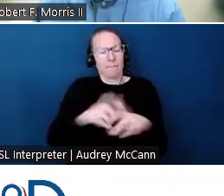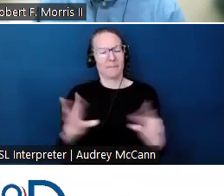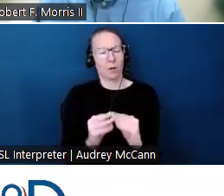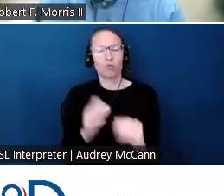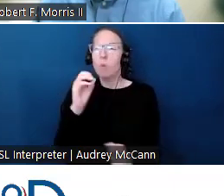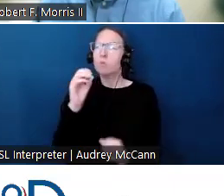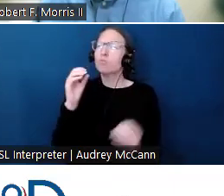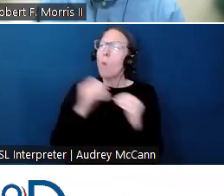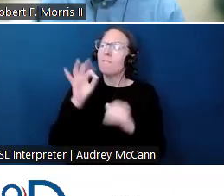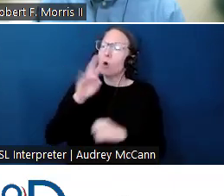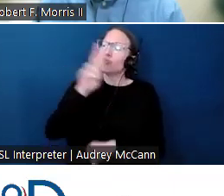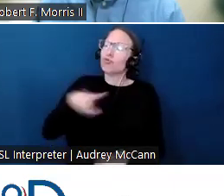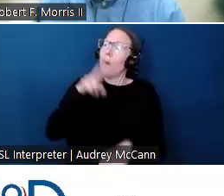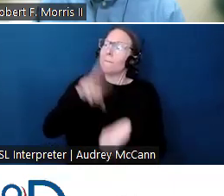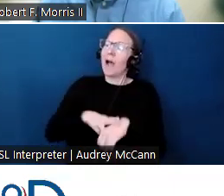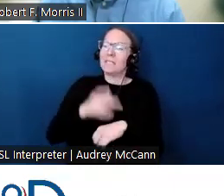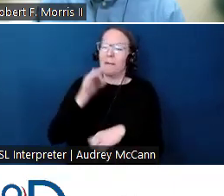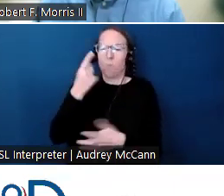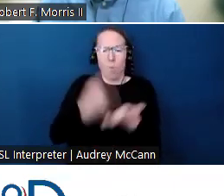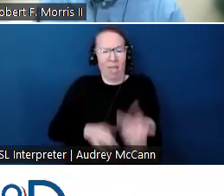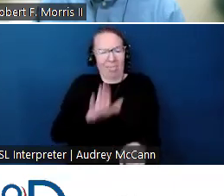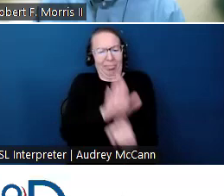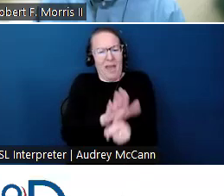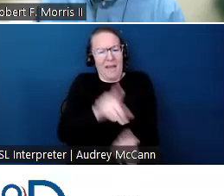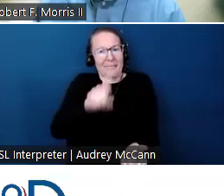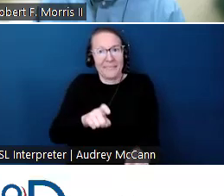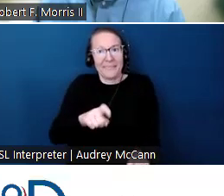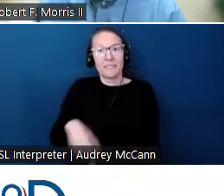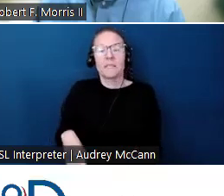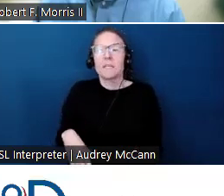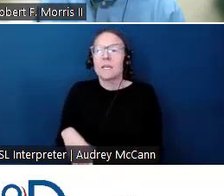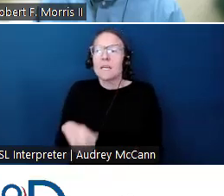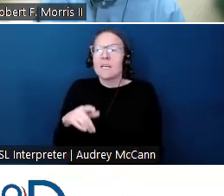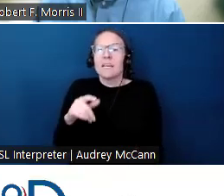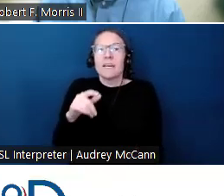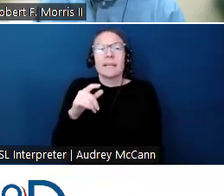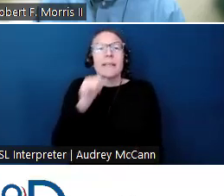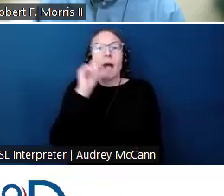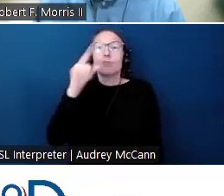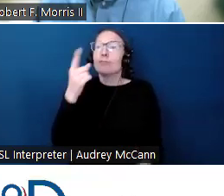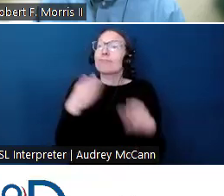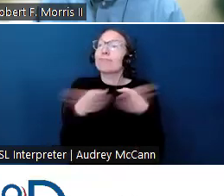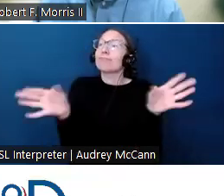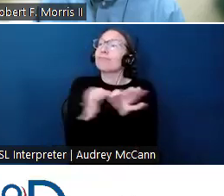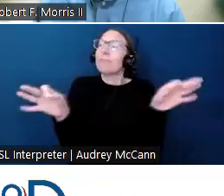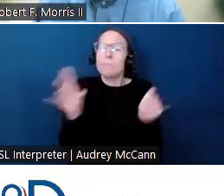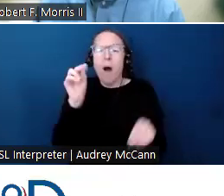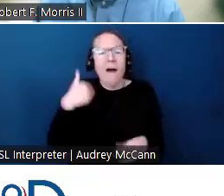and it's not just a blank statement of what is the accommodation you need. It's got some examples and things you can check